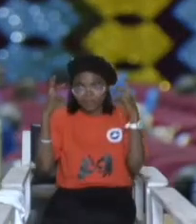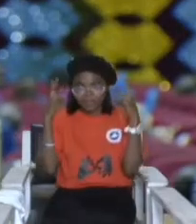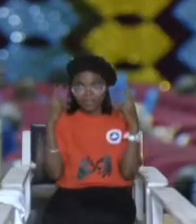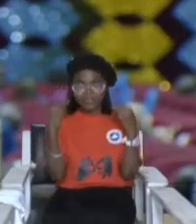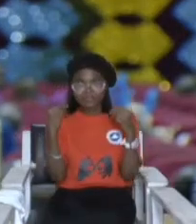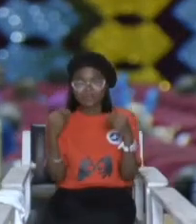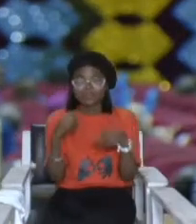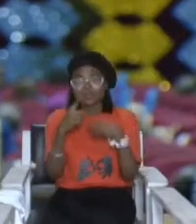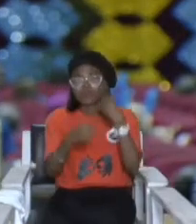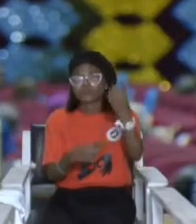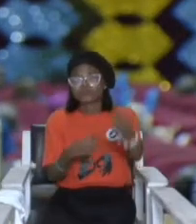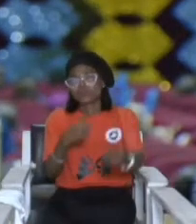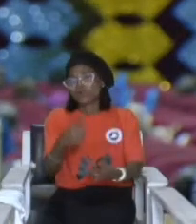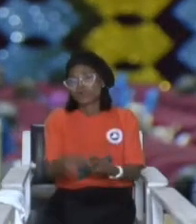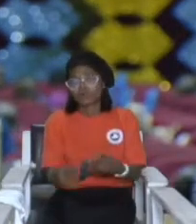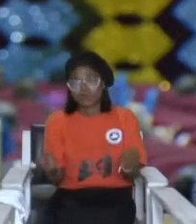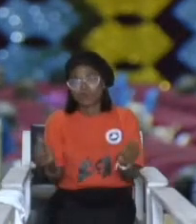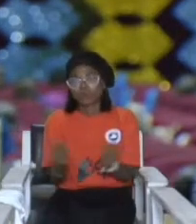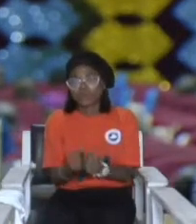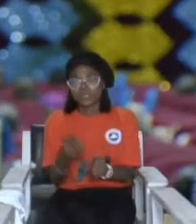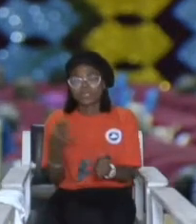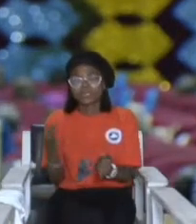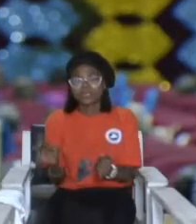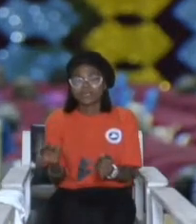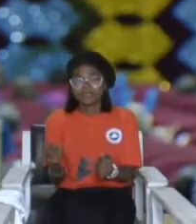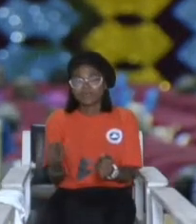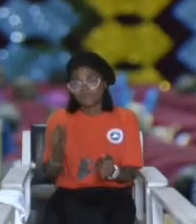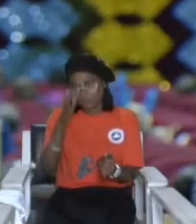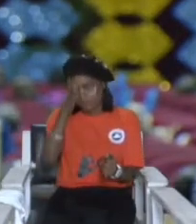going with his father-in-law's sheep,